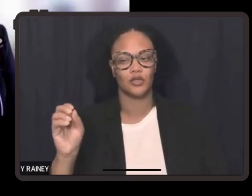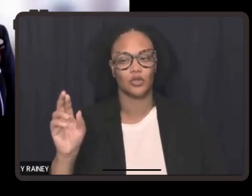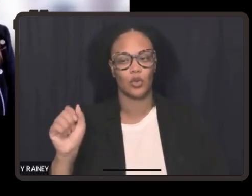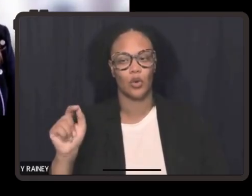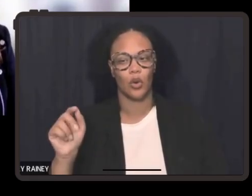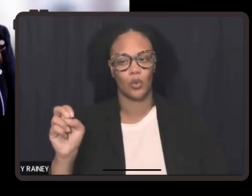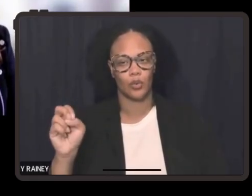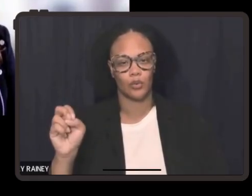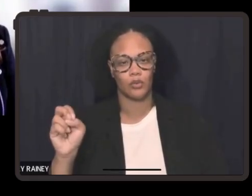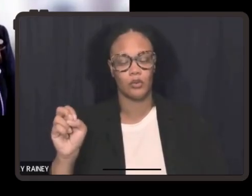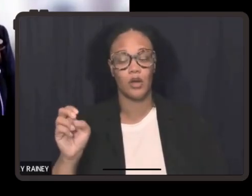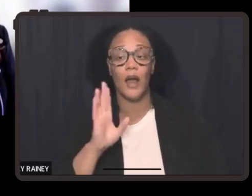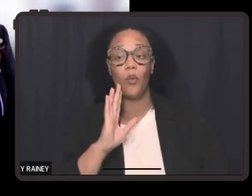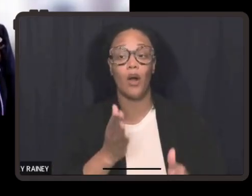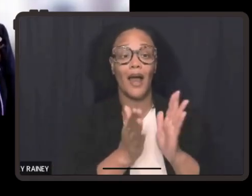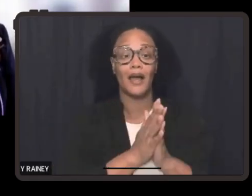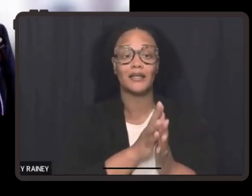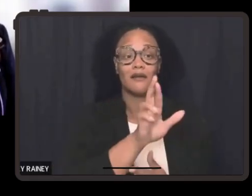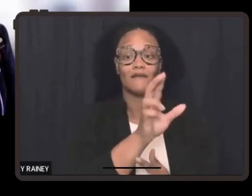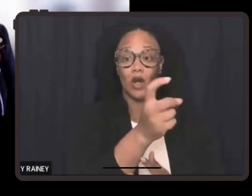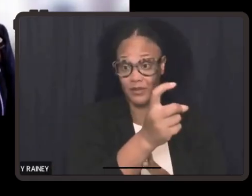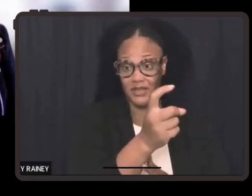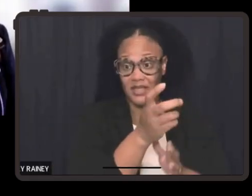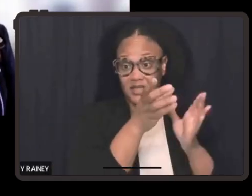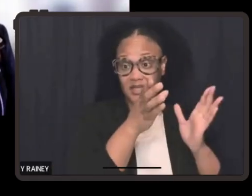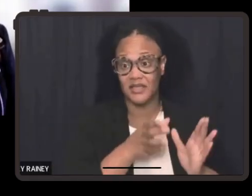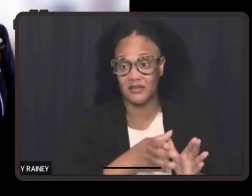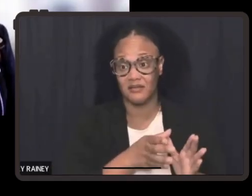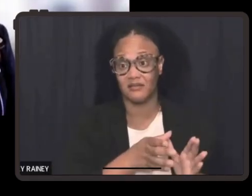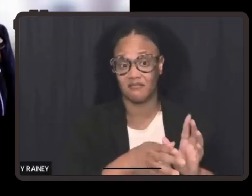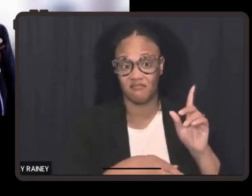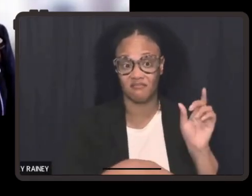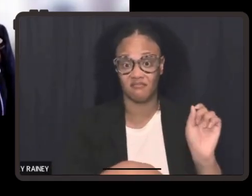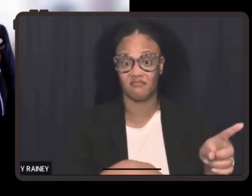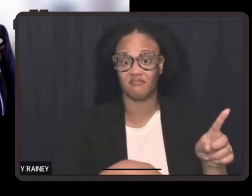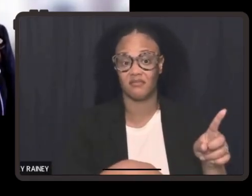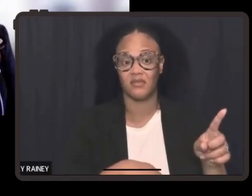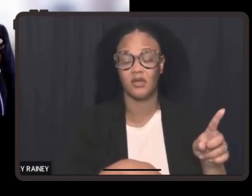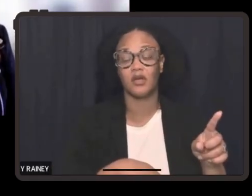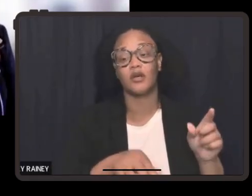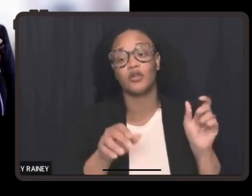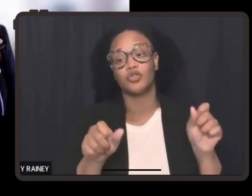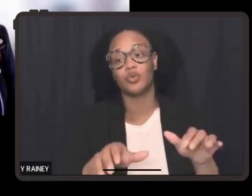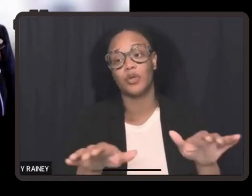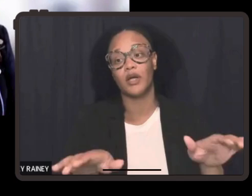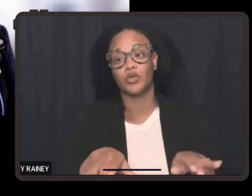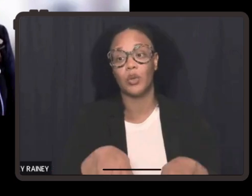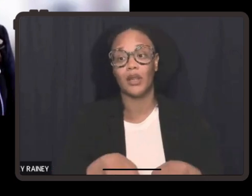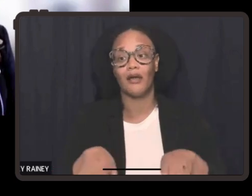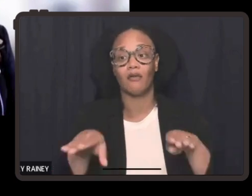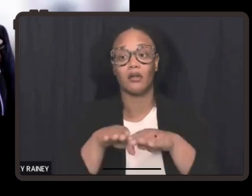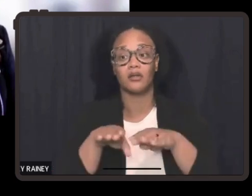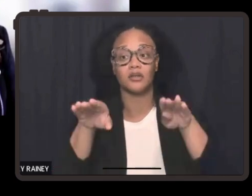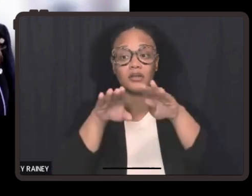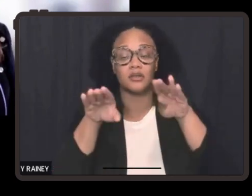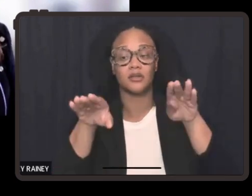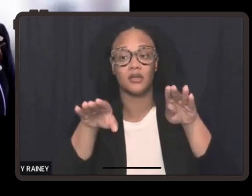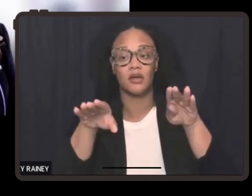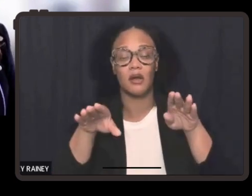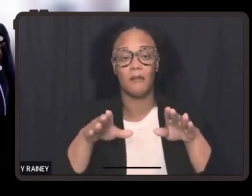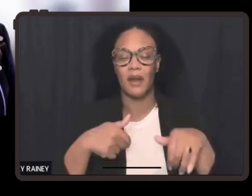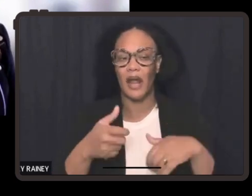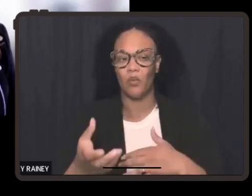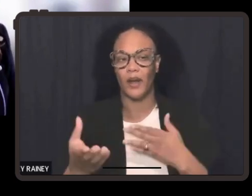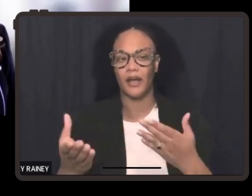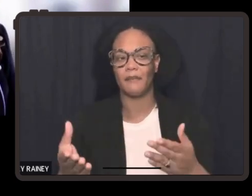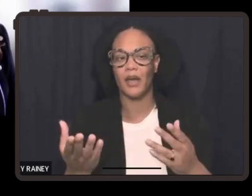you can do levels of, again, endocrinology would be your go-to person for that. Because